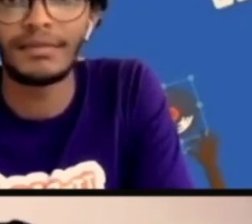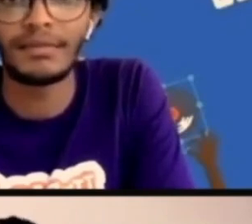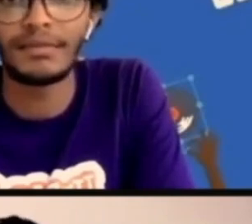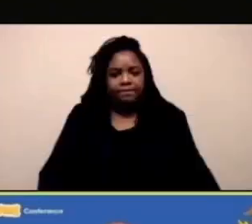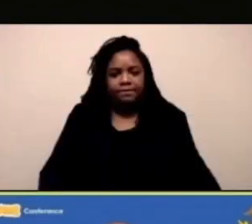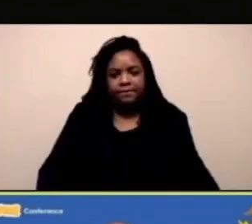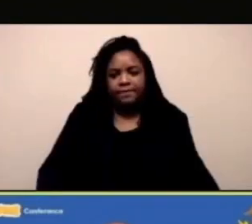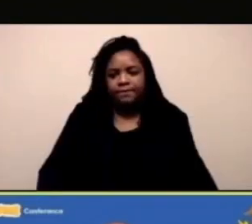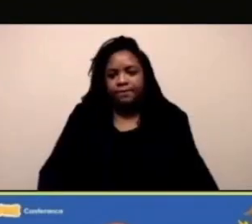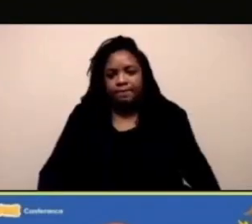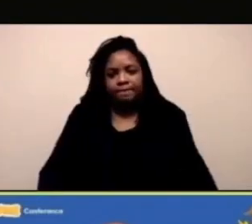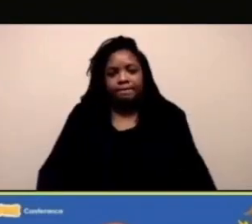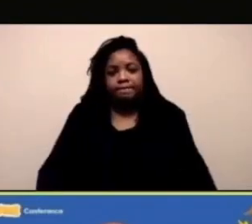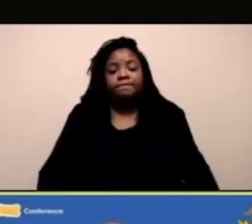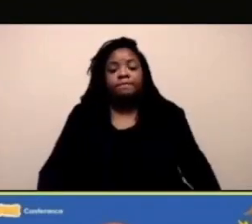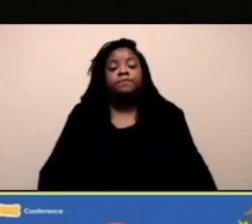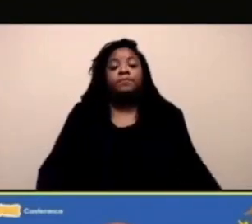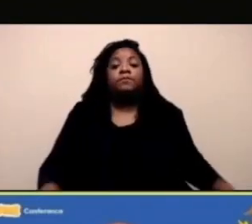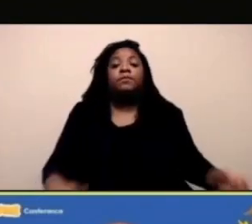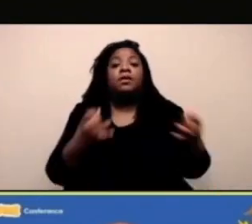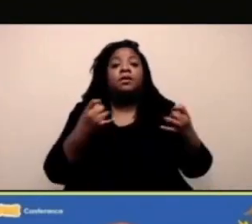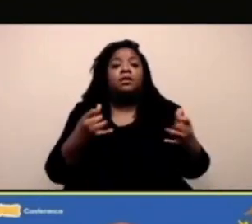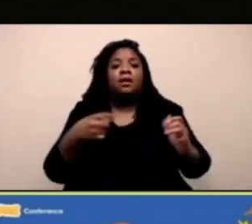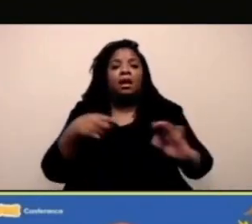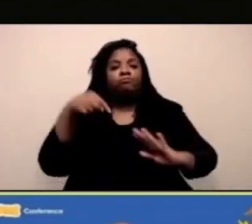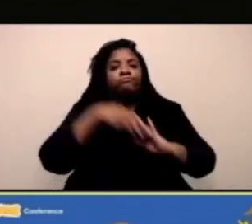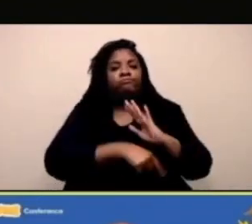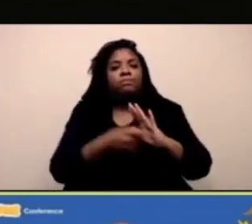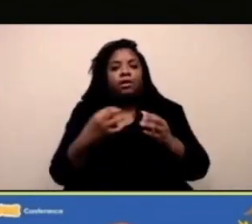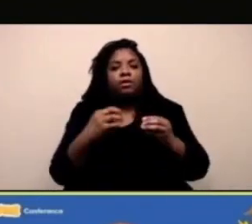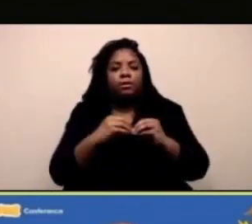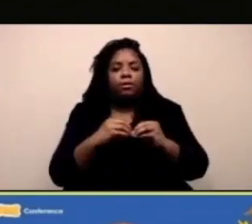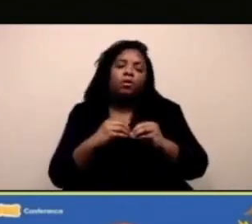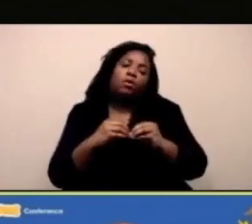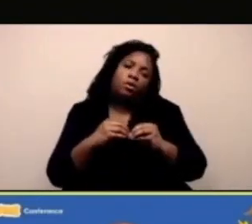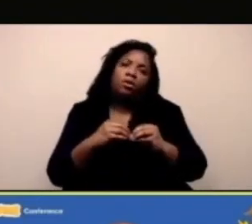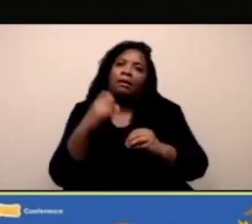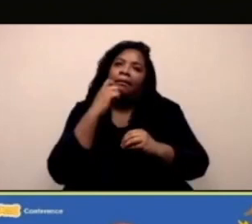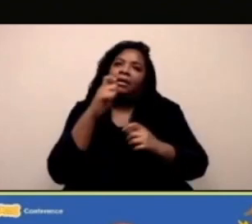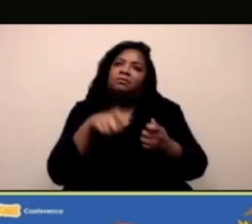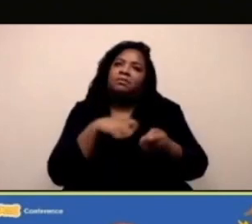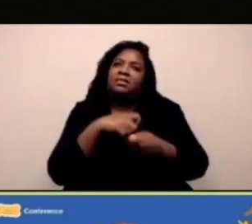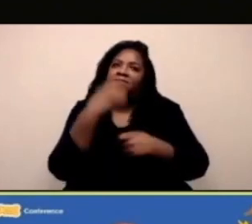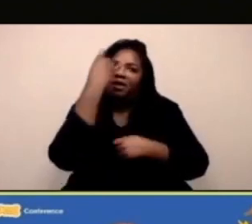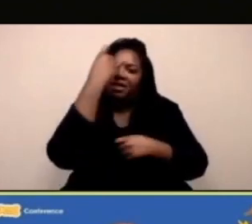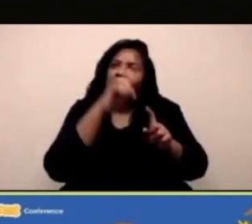kind of dive a little bit deeper into it. Not specifically an idea, but like,